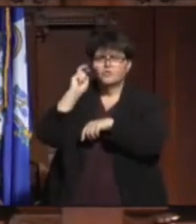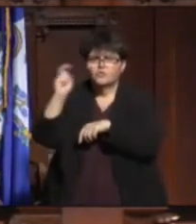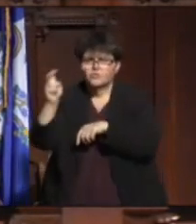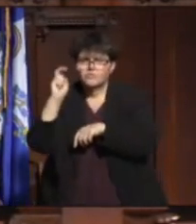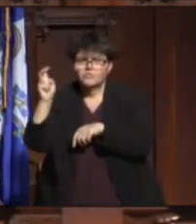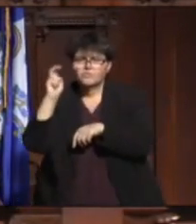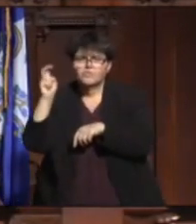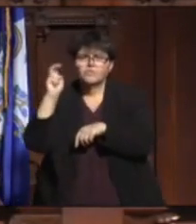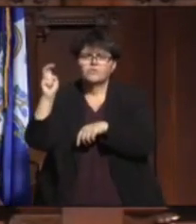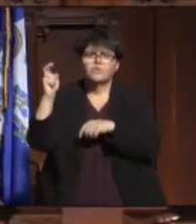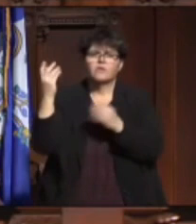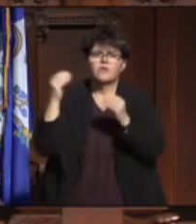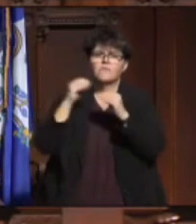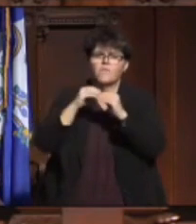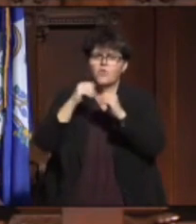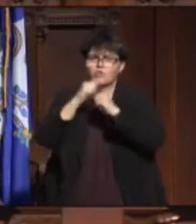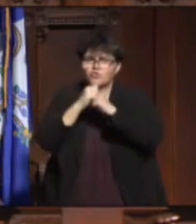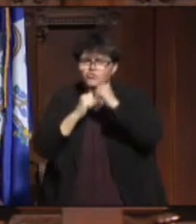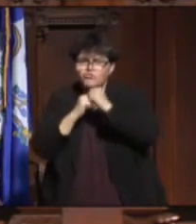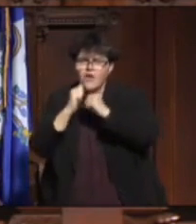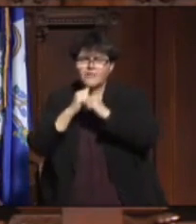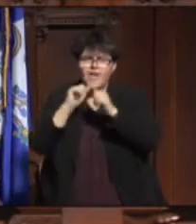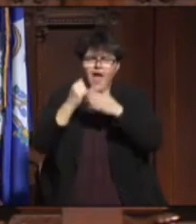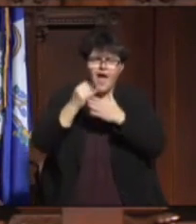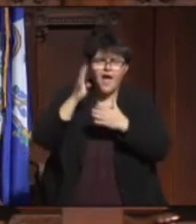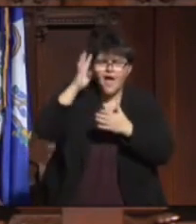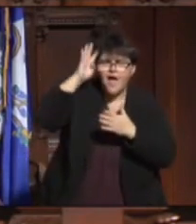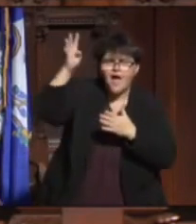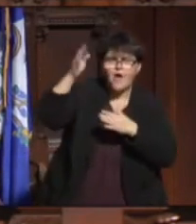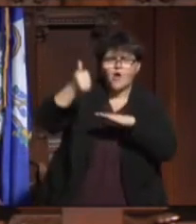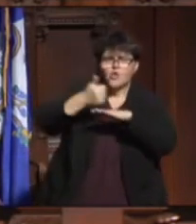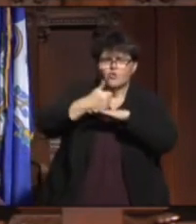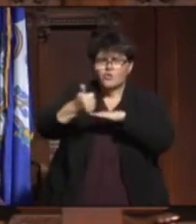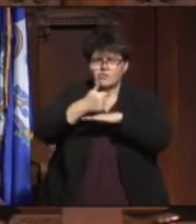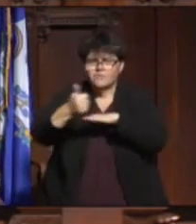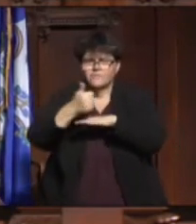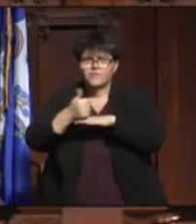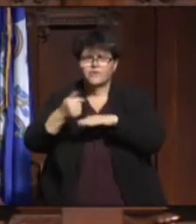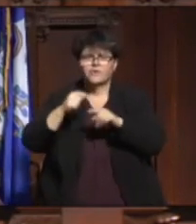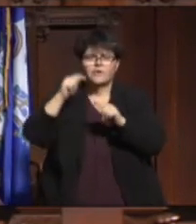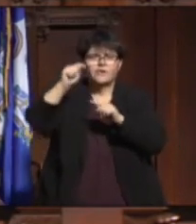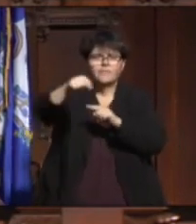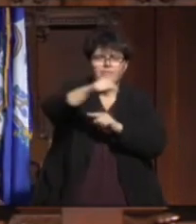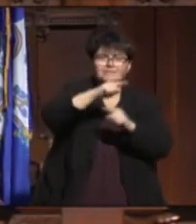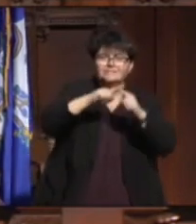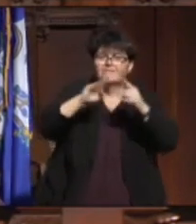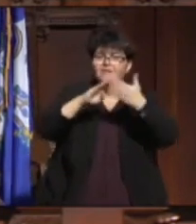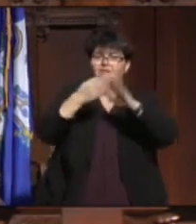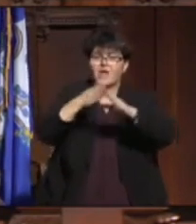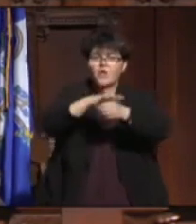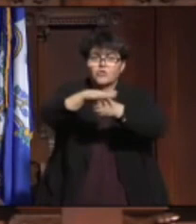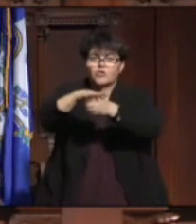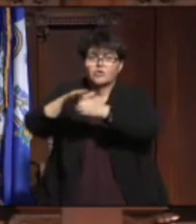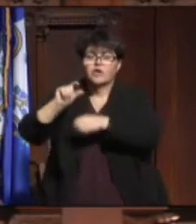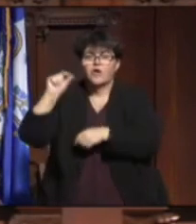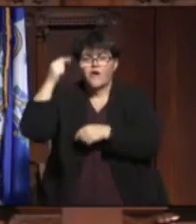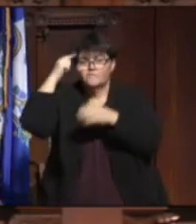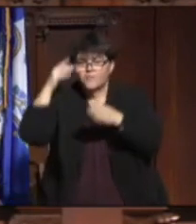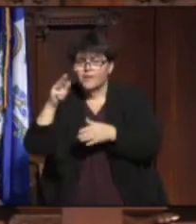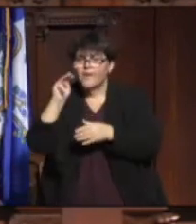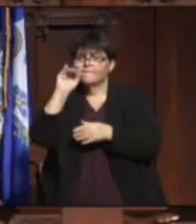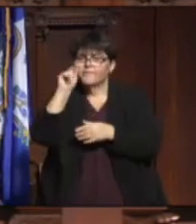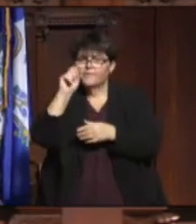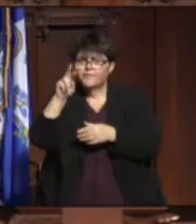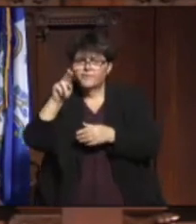Transportation Committee, mayors, councils of government, to lay out the future transportation system for our state that's financially and